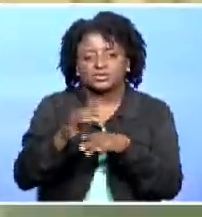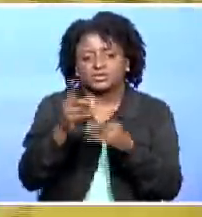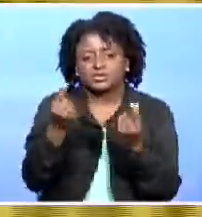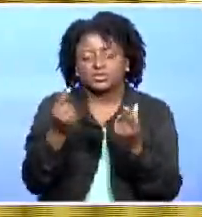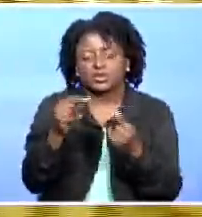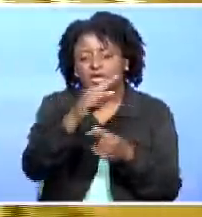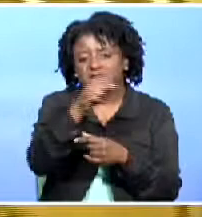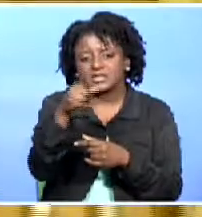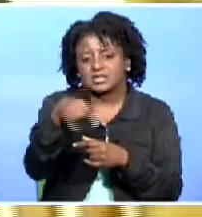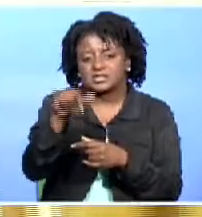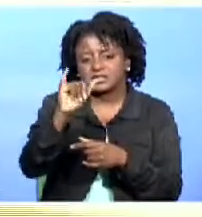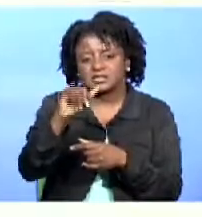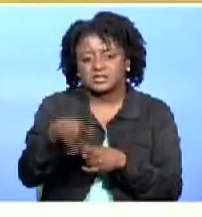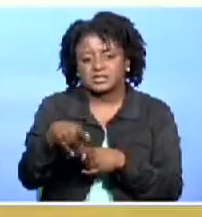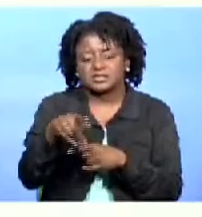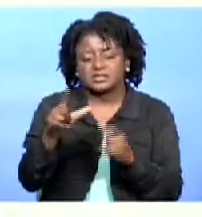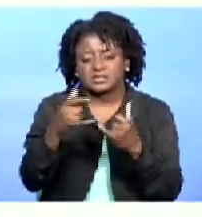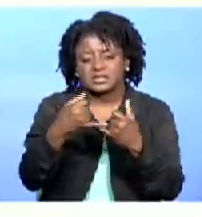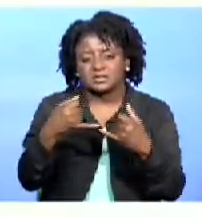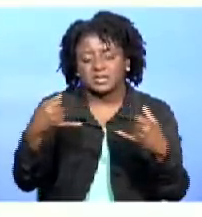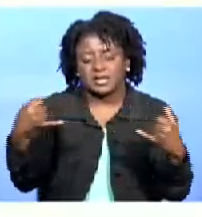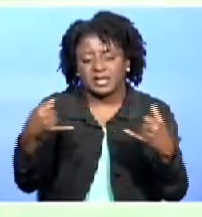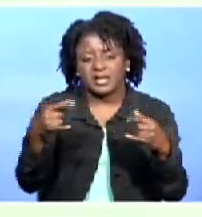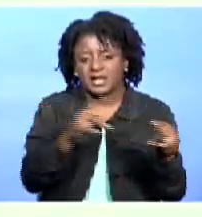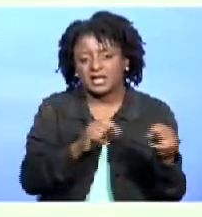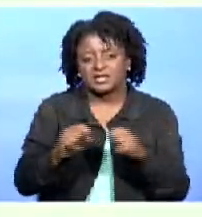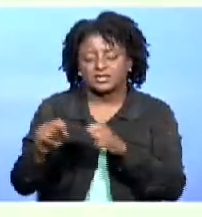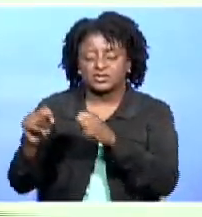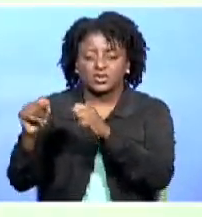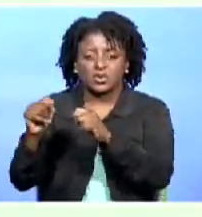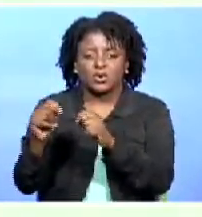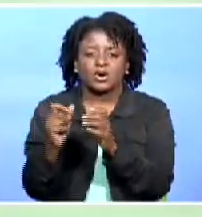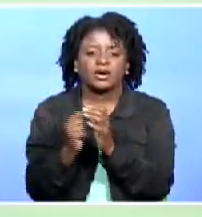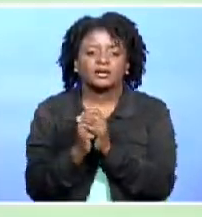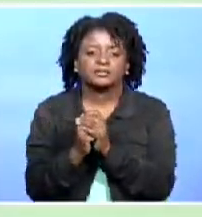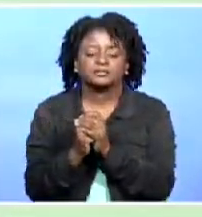Sabrina Brown, ZNS Network News.